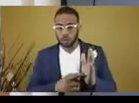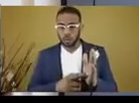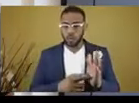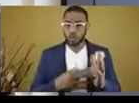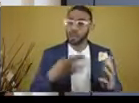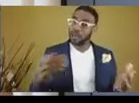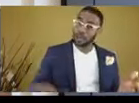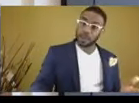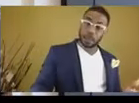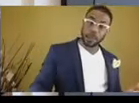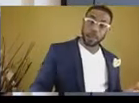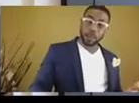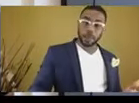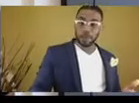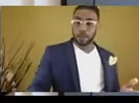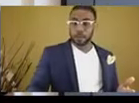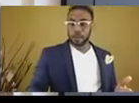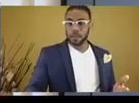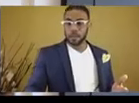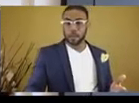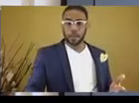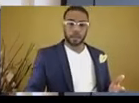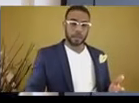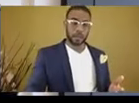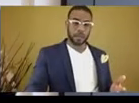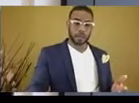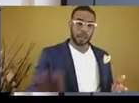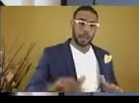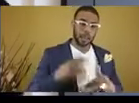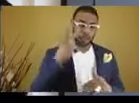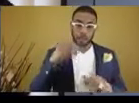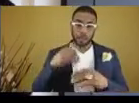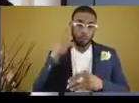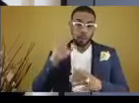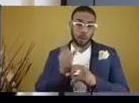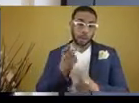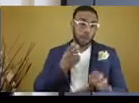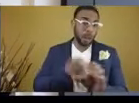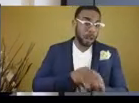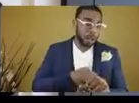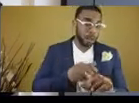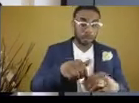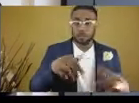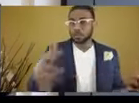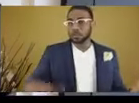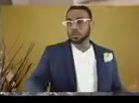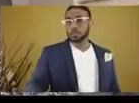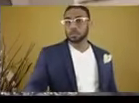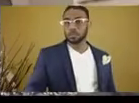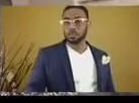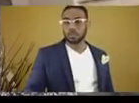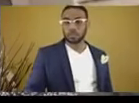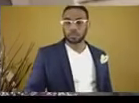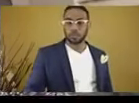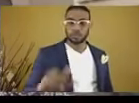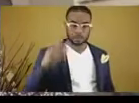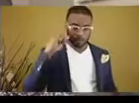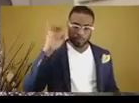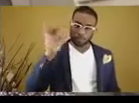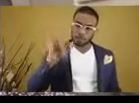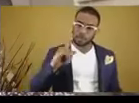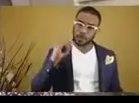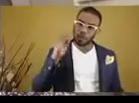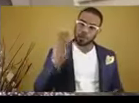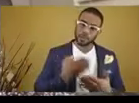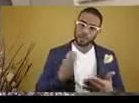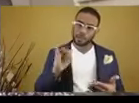And also, how do you see it in terms of who gets to participate in this? Right. I mean, I think that is one of the things